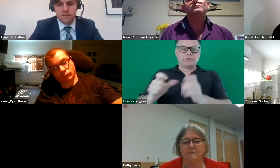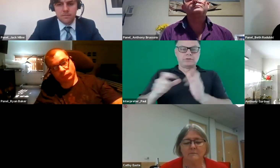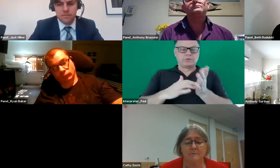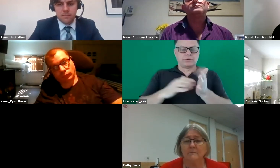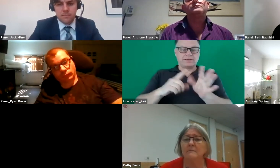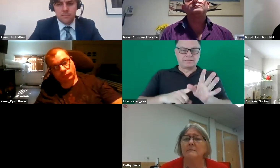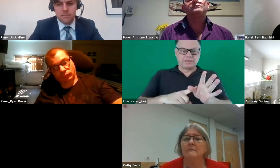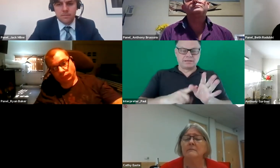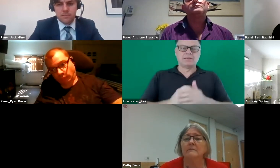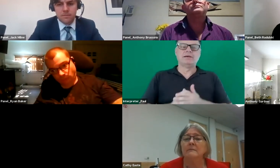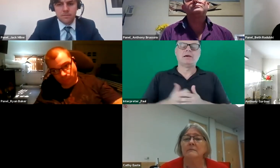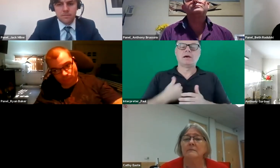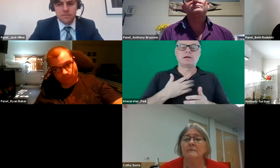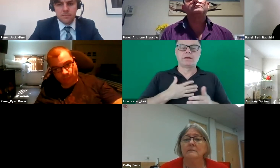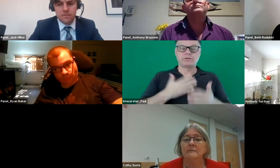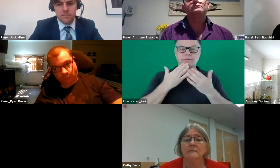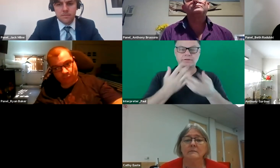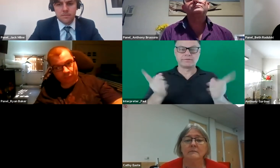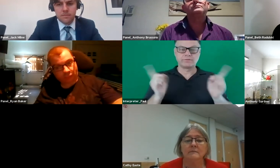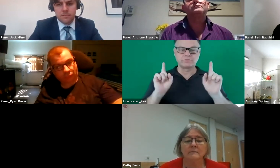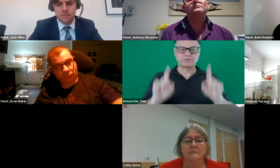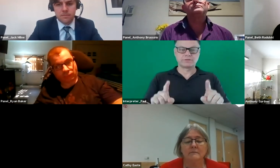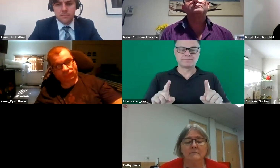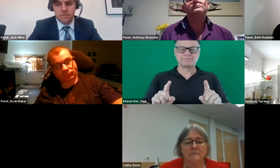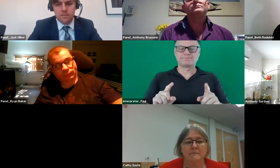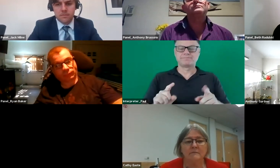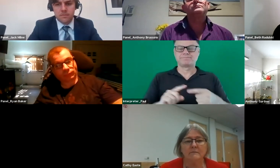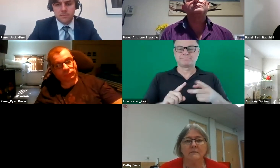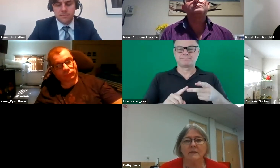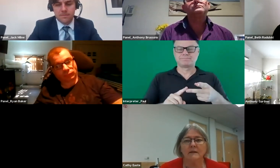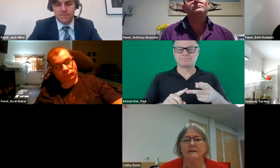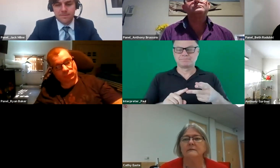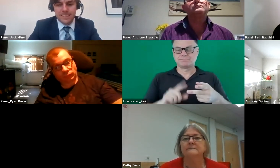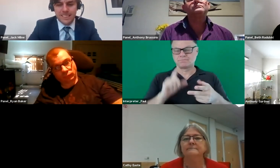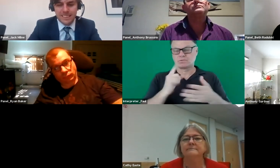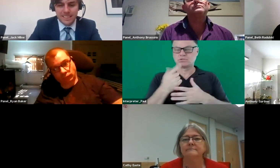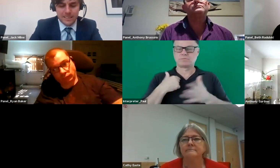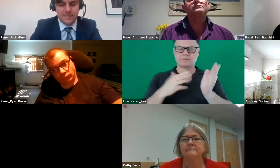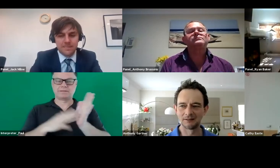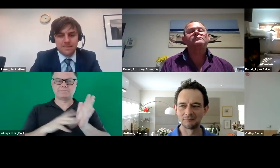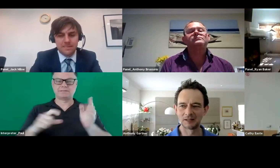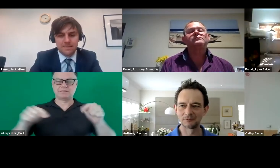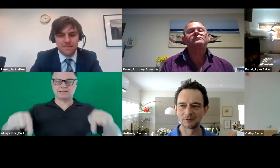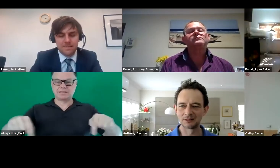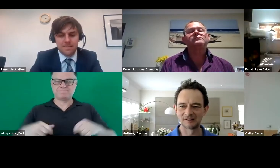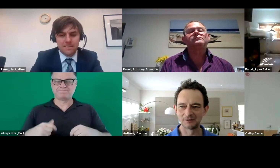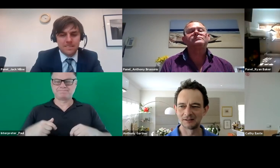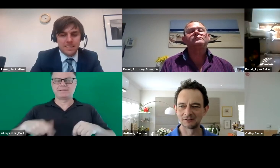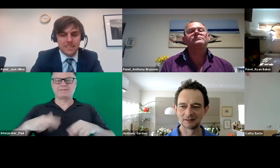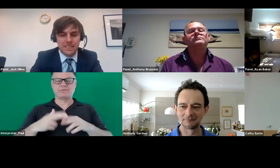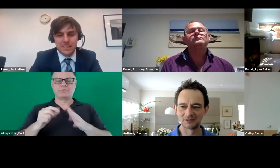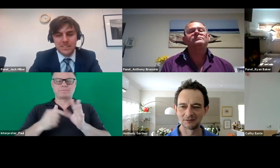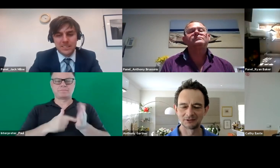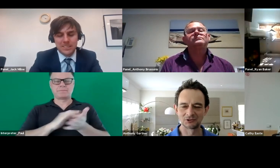and um just like to thank everyone for attending for the opportunity of being the mc here uh pathways sharing